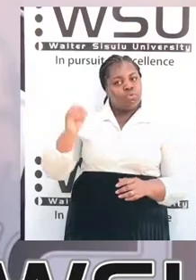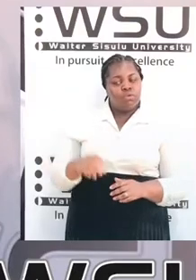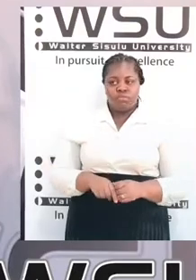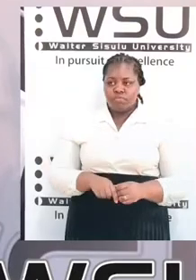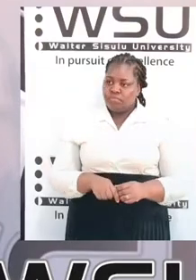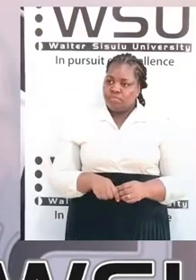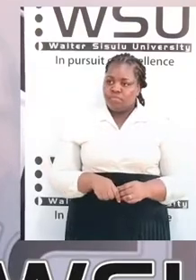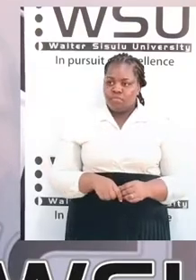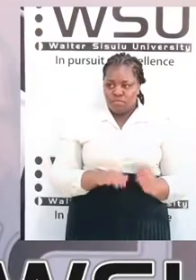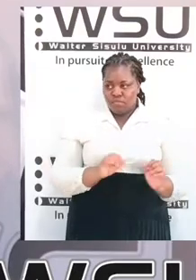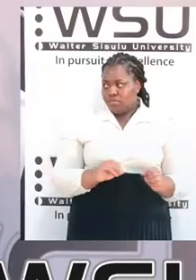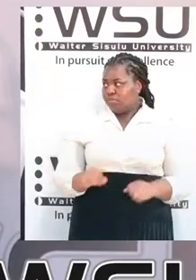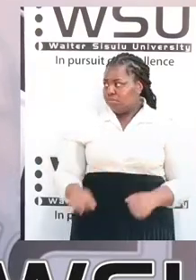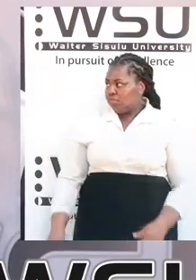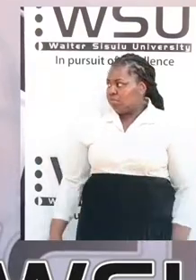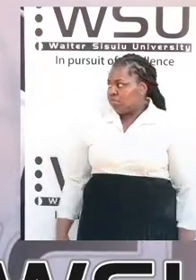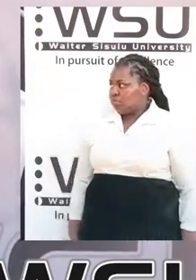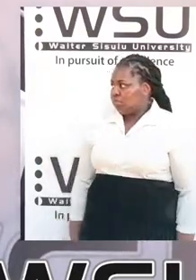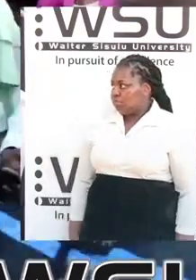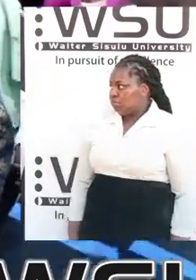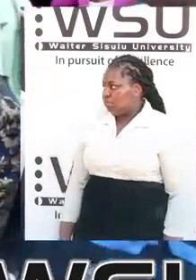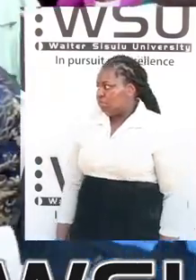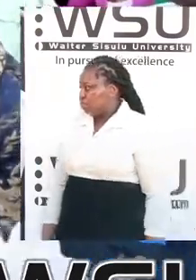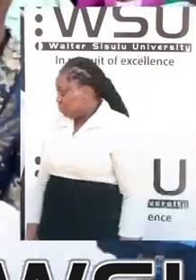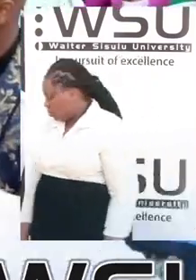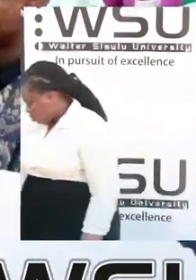lomoya oyingcwele. Amen.